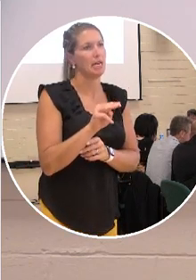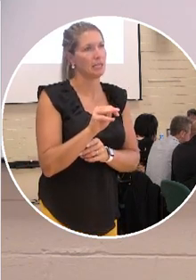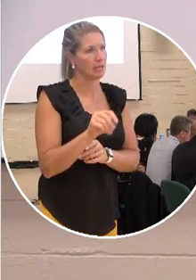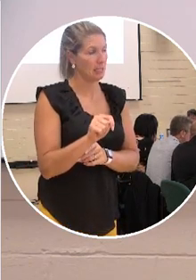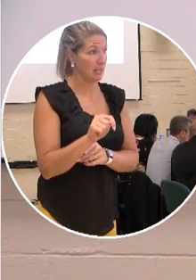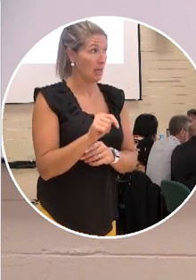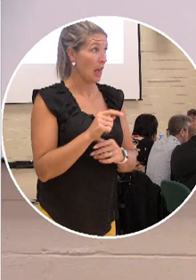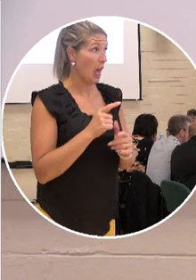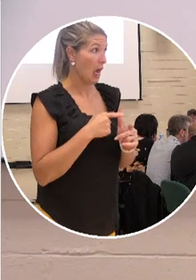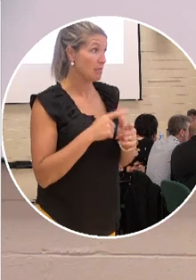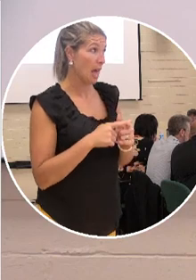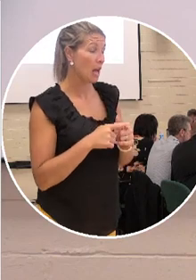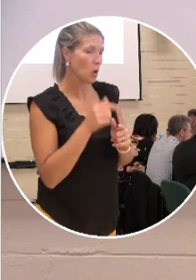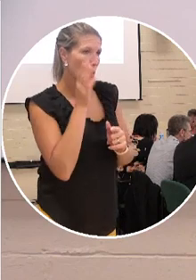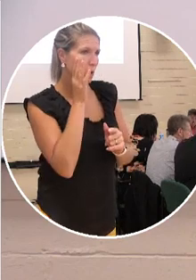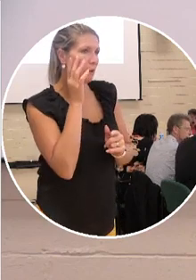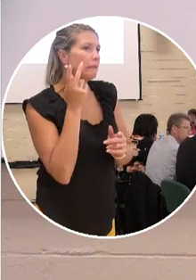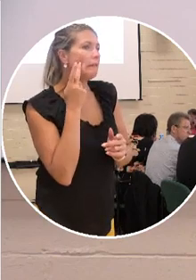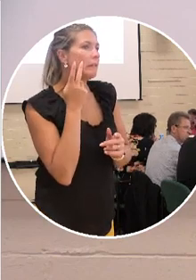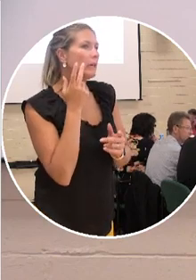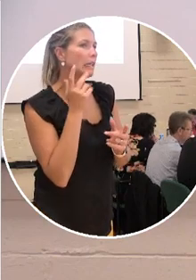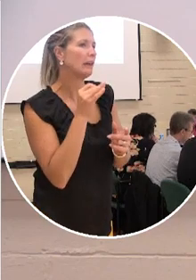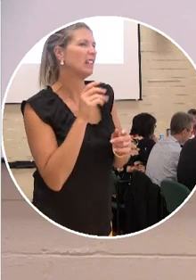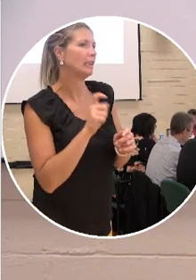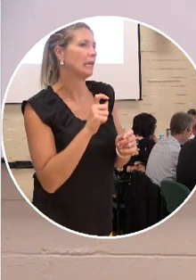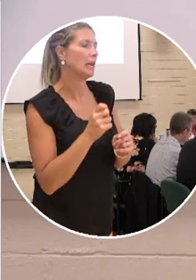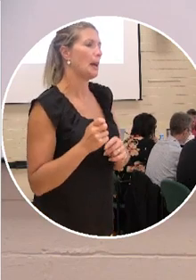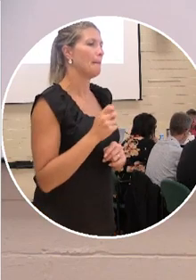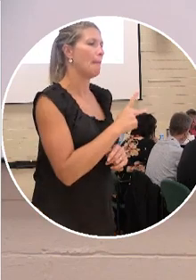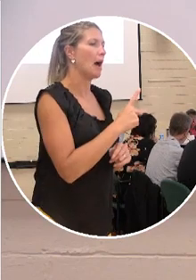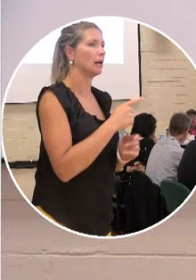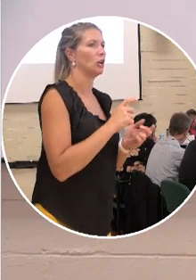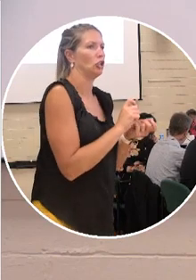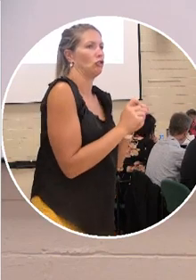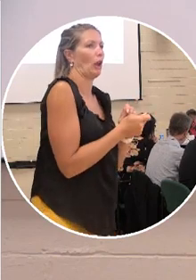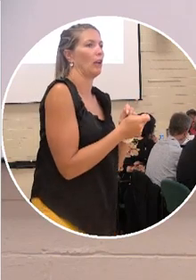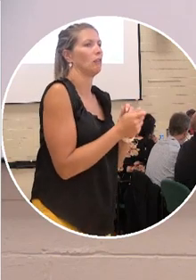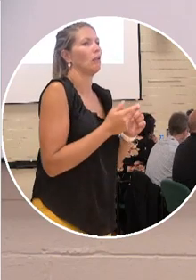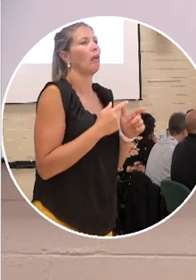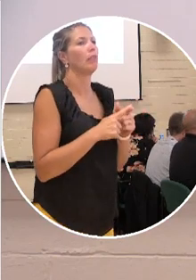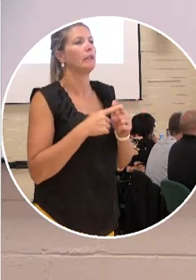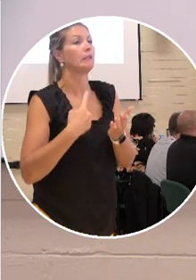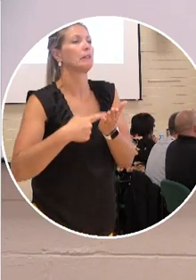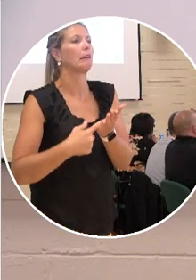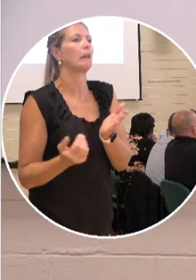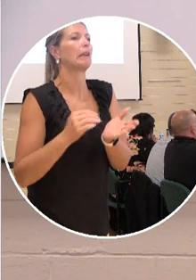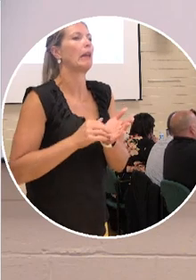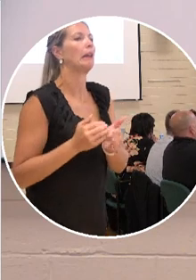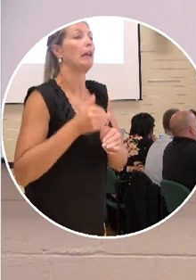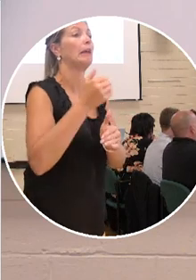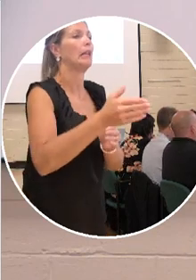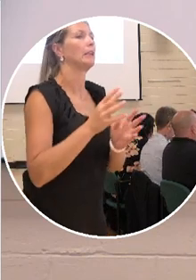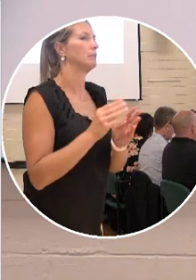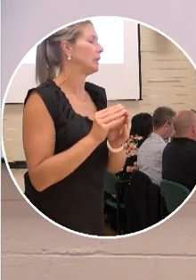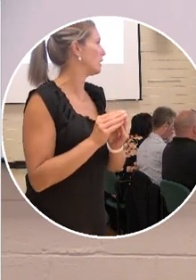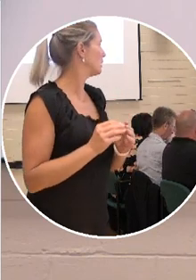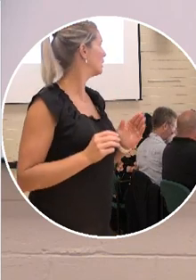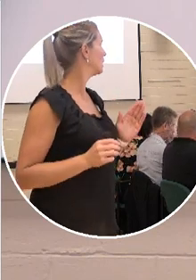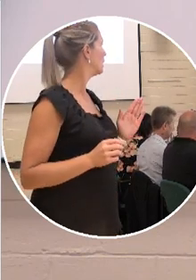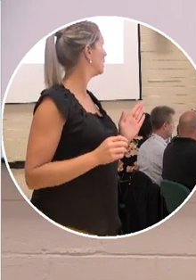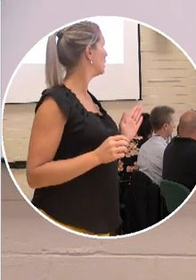comfortable with that? Good. We're going to go back to Jennifer on this side, and then we'll be on the other side of the divide. Just on